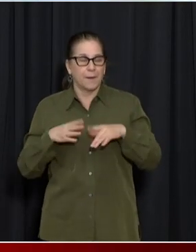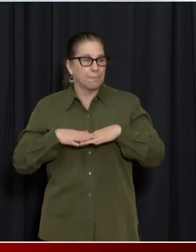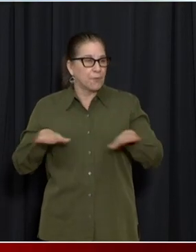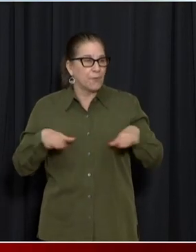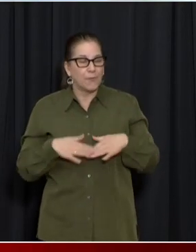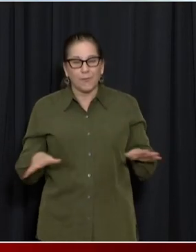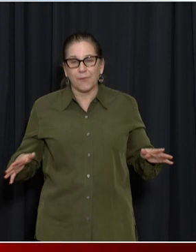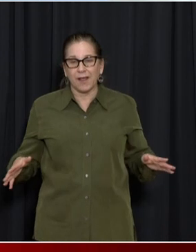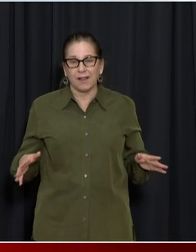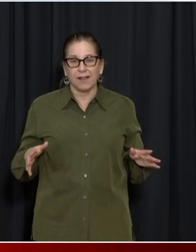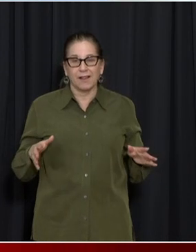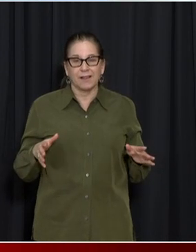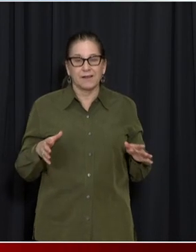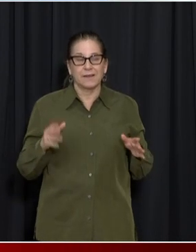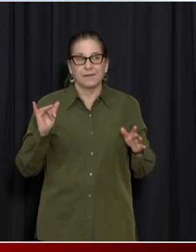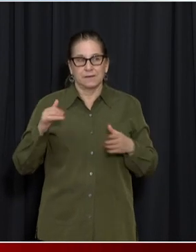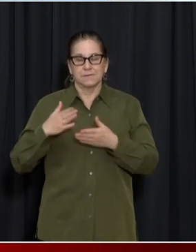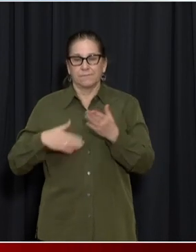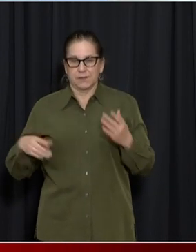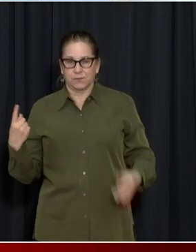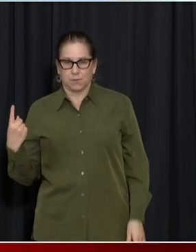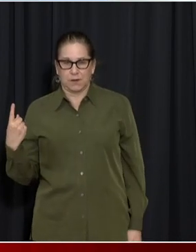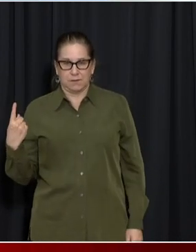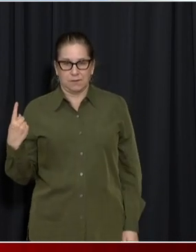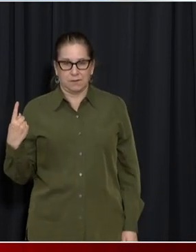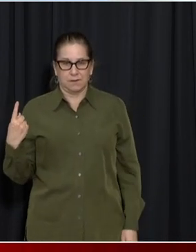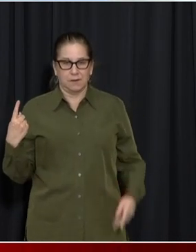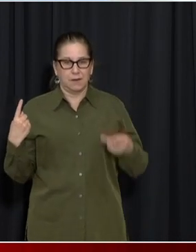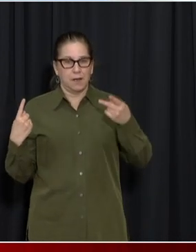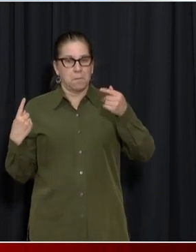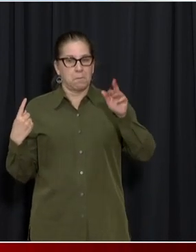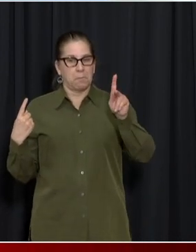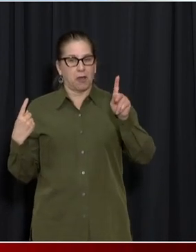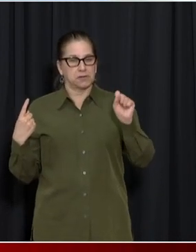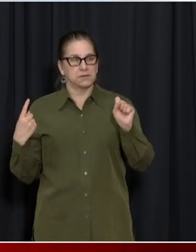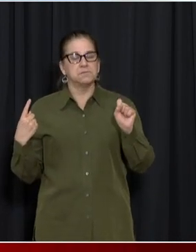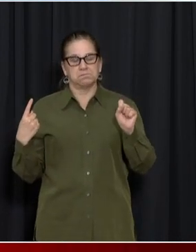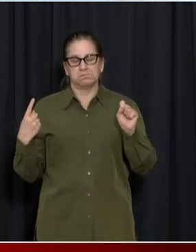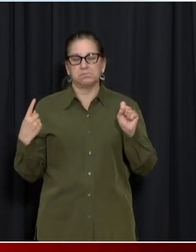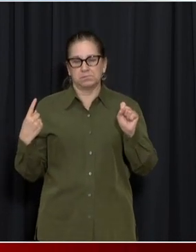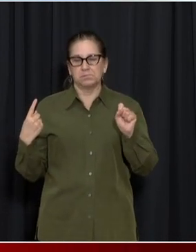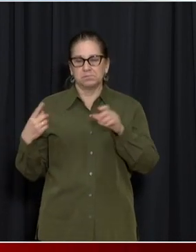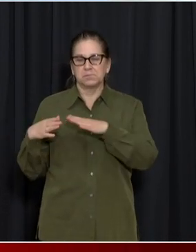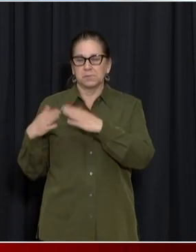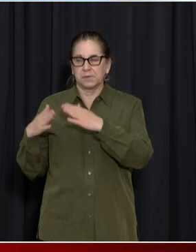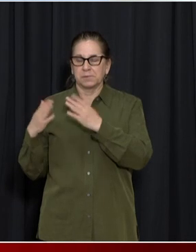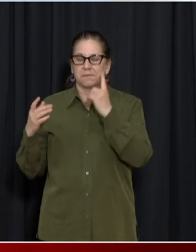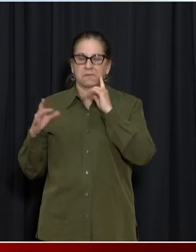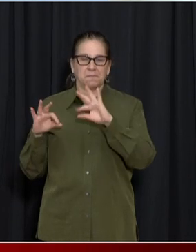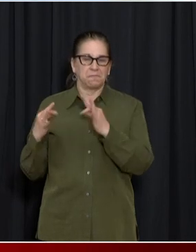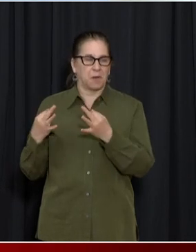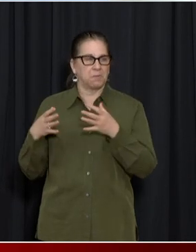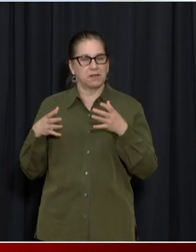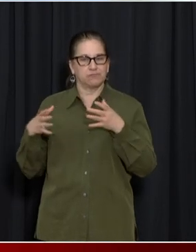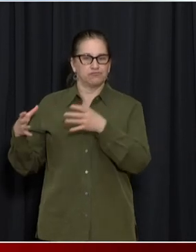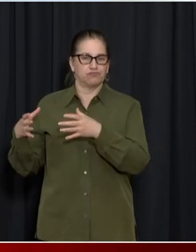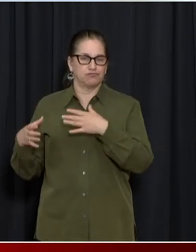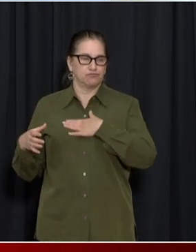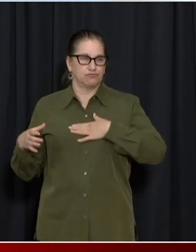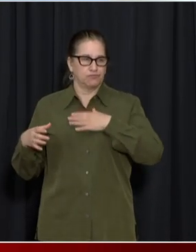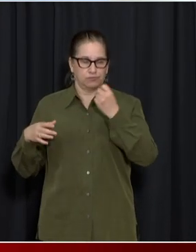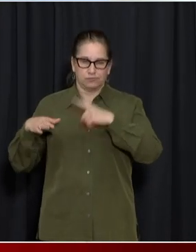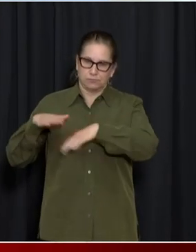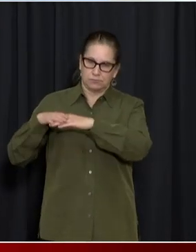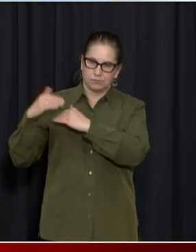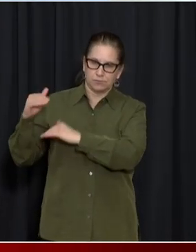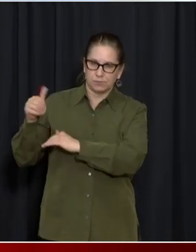that parks and fields could reopen for individual or family recreation in groups of up to 10 with safeguards,